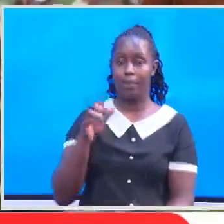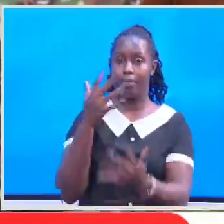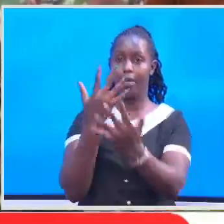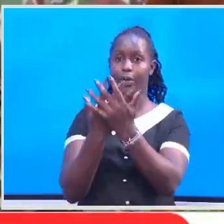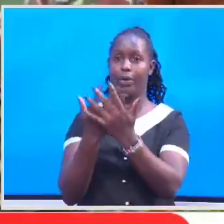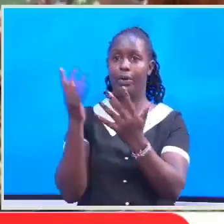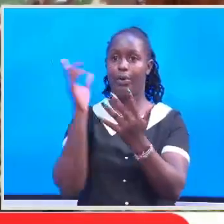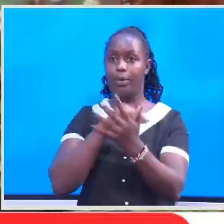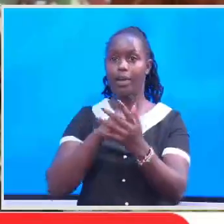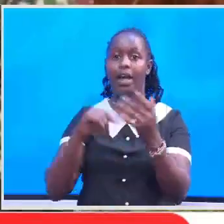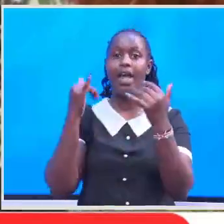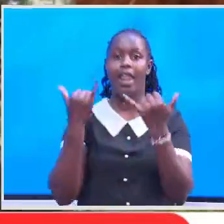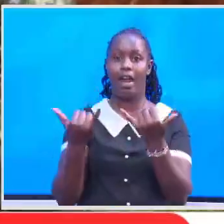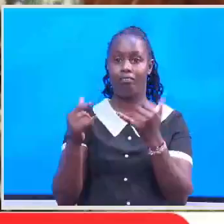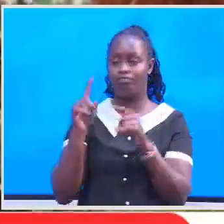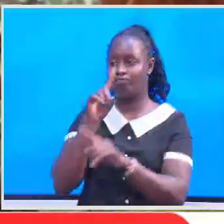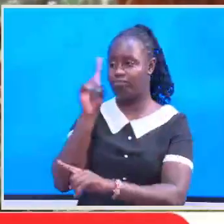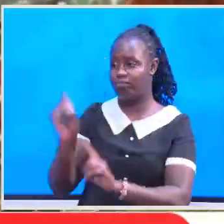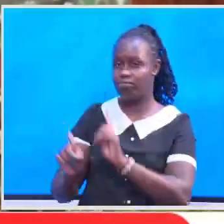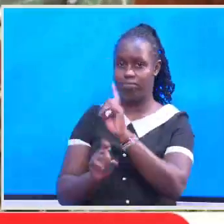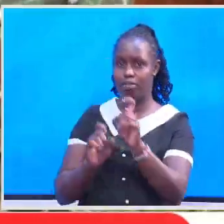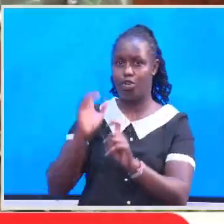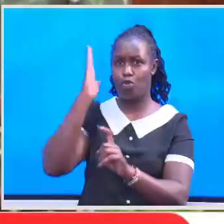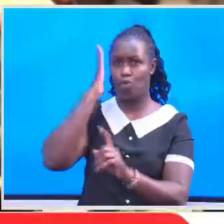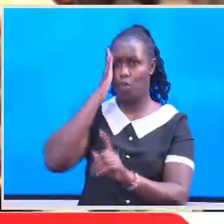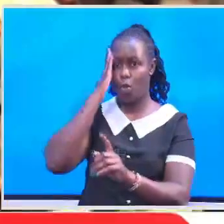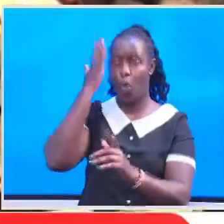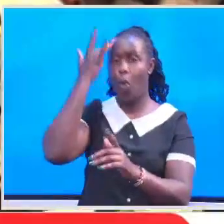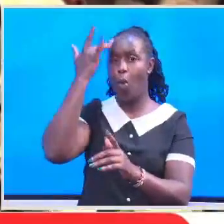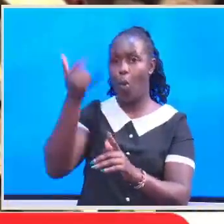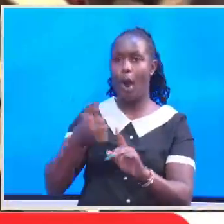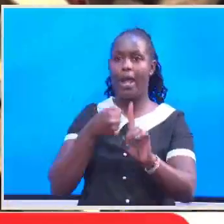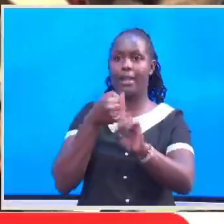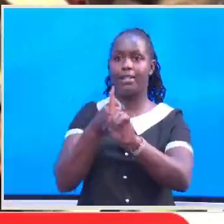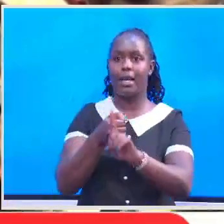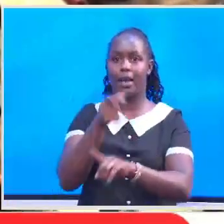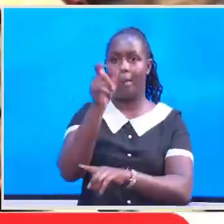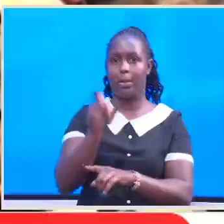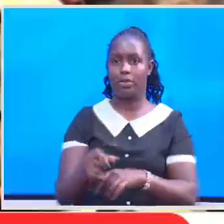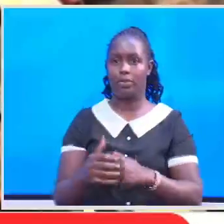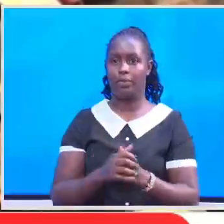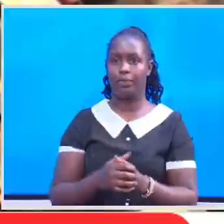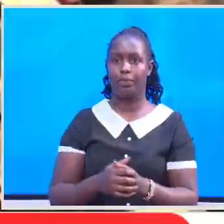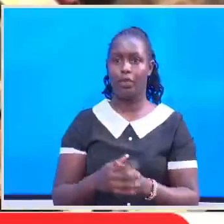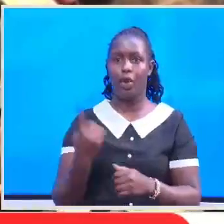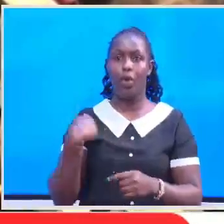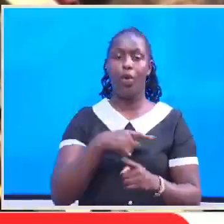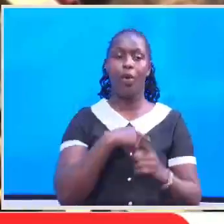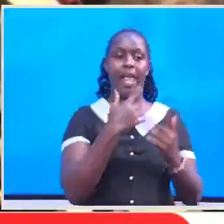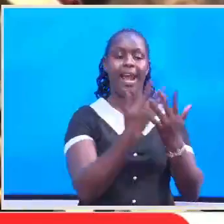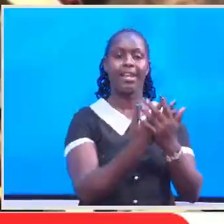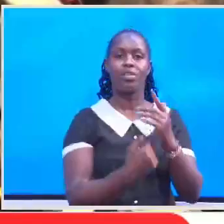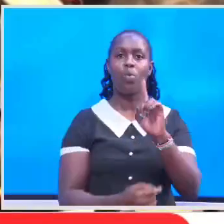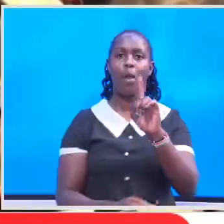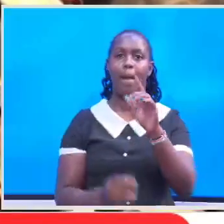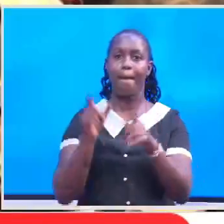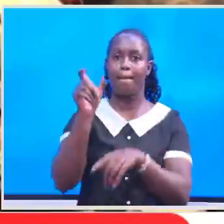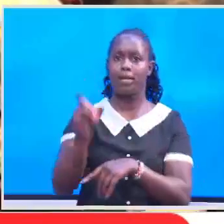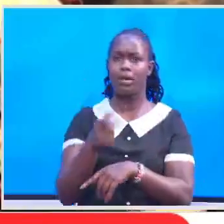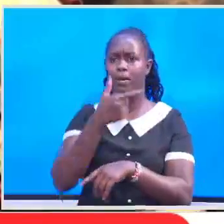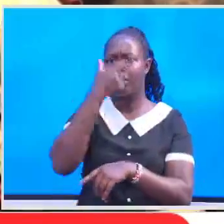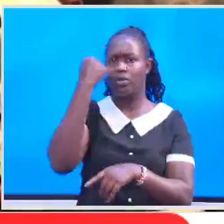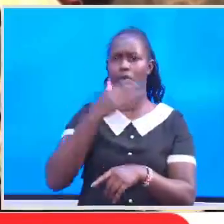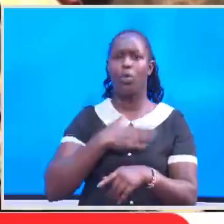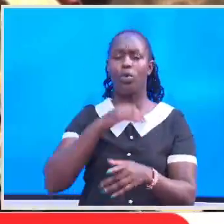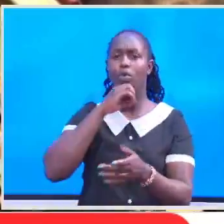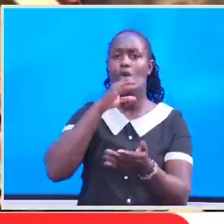being interrogated by sleuths to establish the motive behind the attacks. Kama ni ule mmoja tumekamata because nataka confirm kwamba tuko na